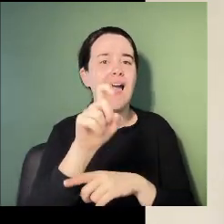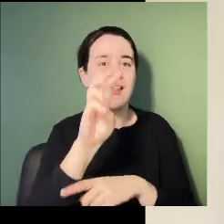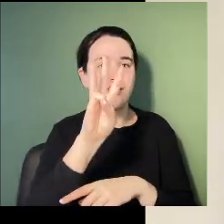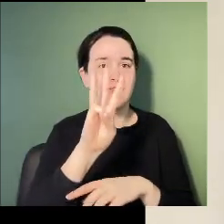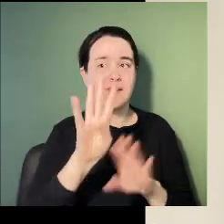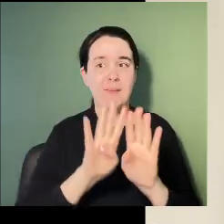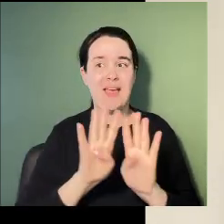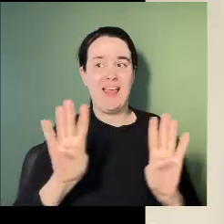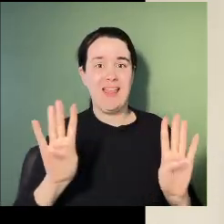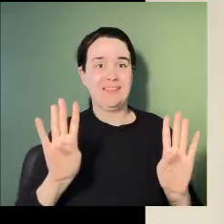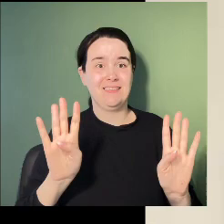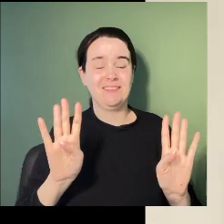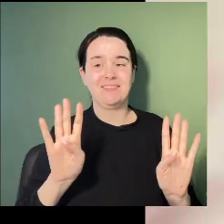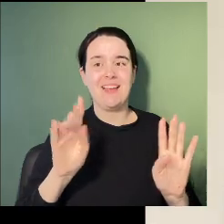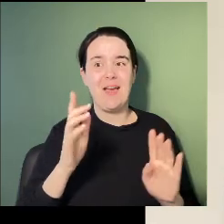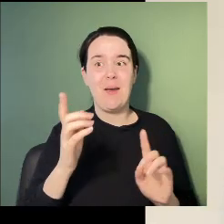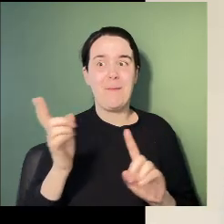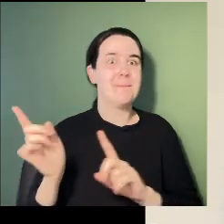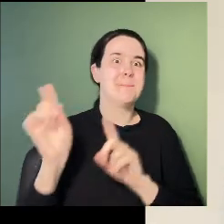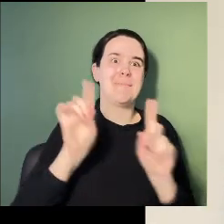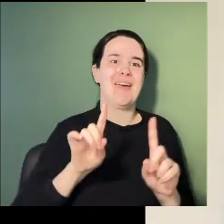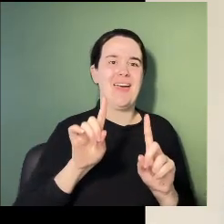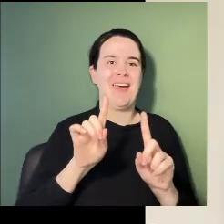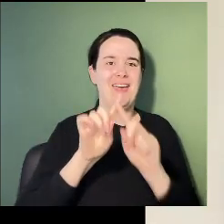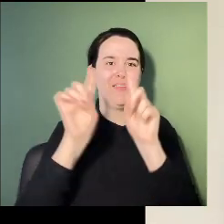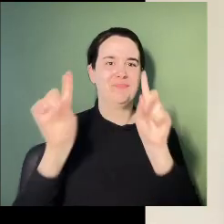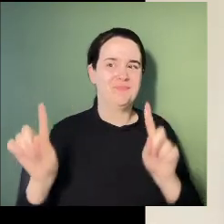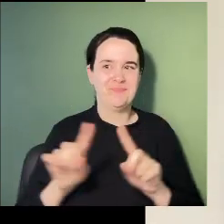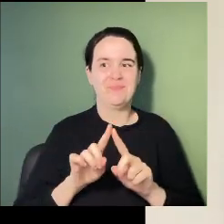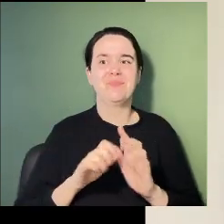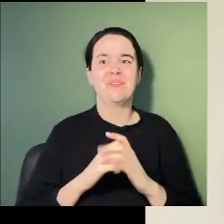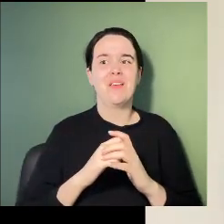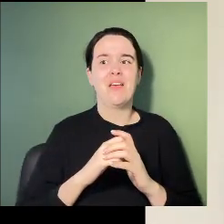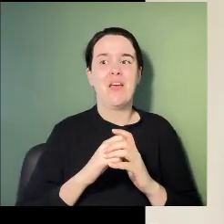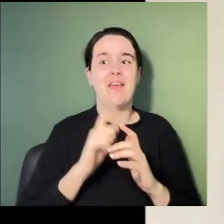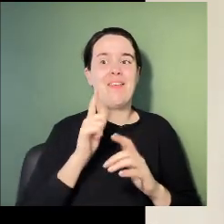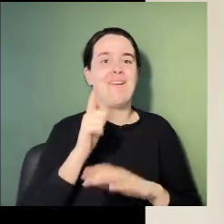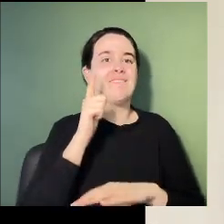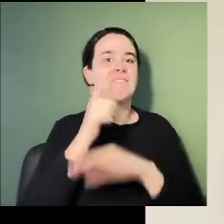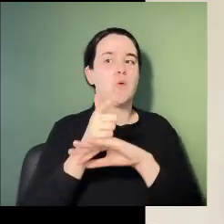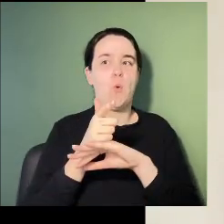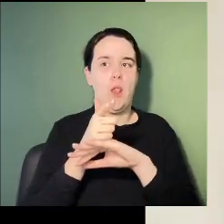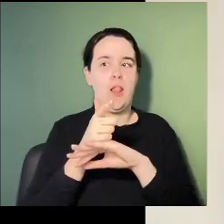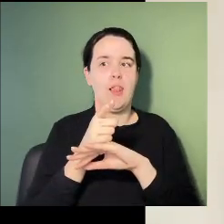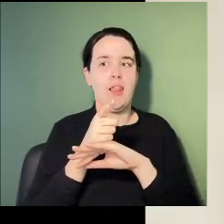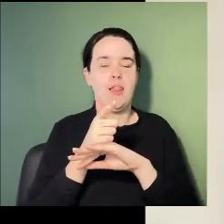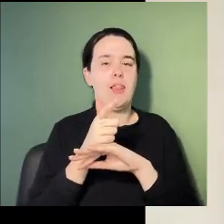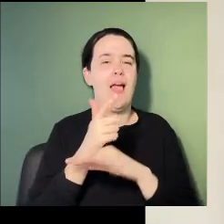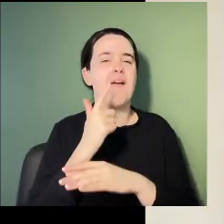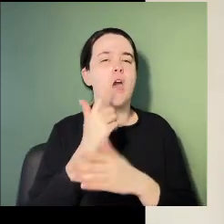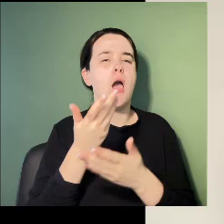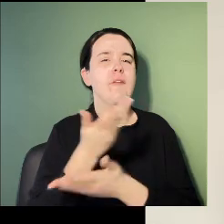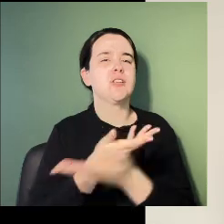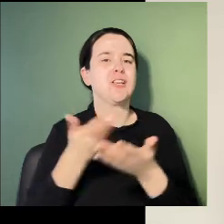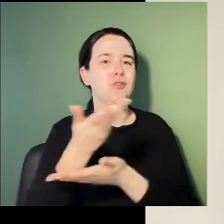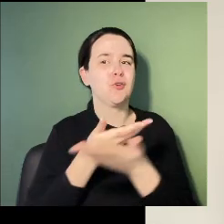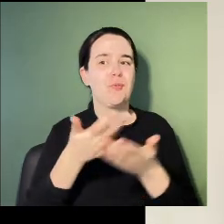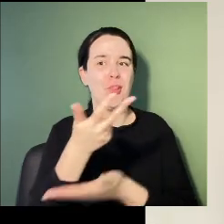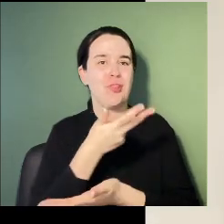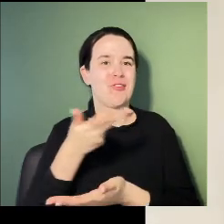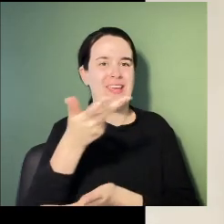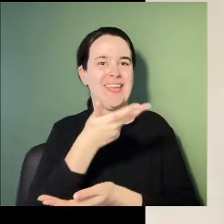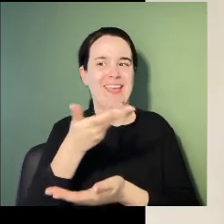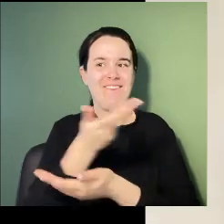panelists to come back onto the panel and have their videos on and essentially have a conversation between